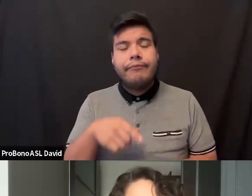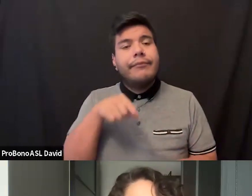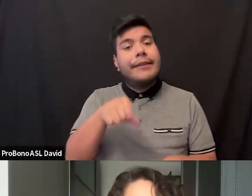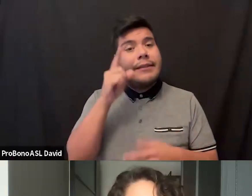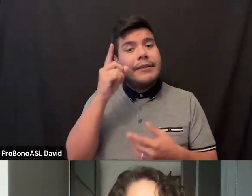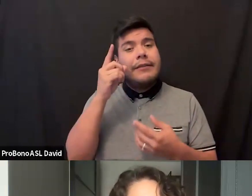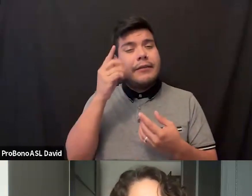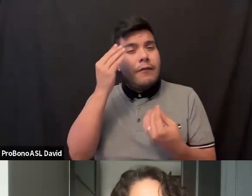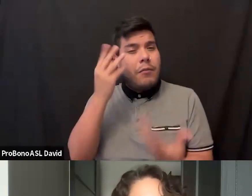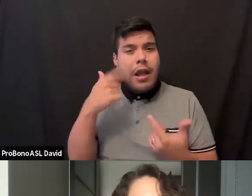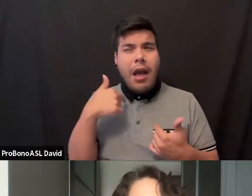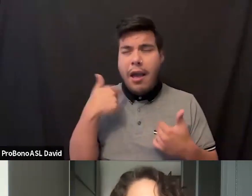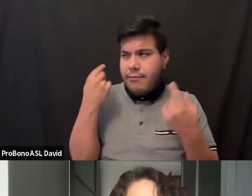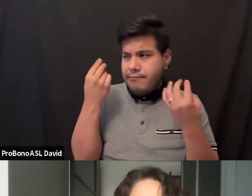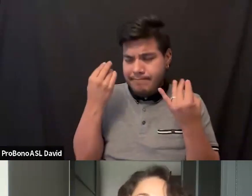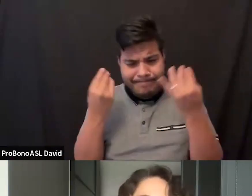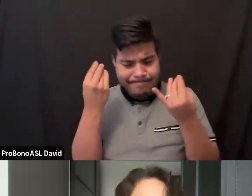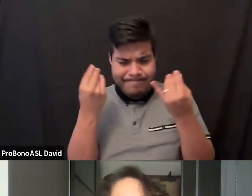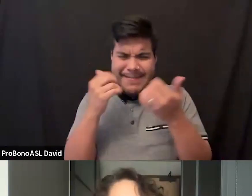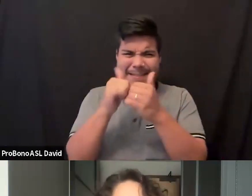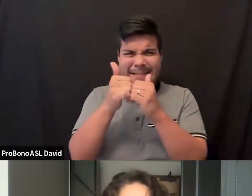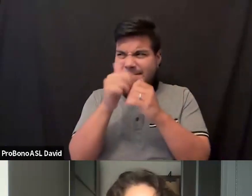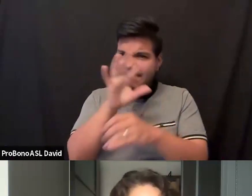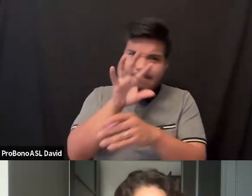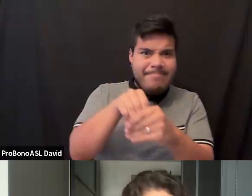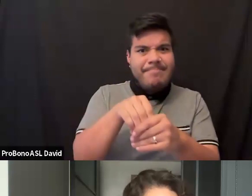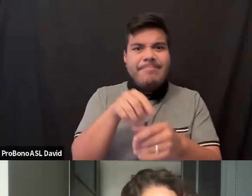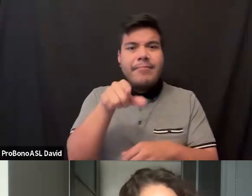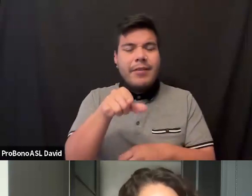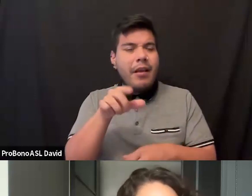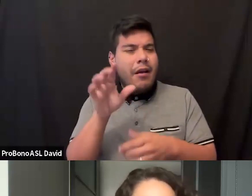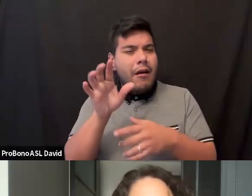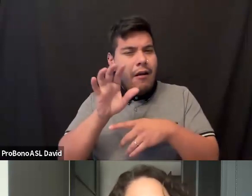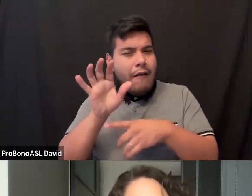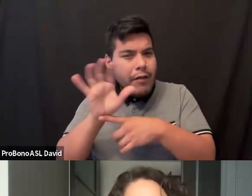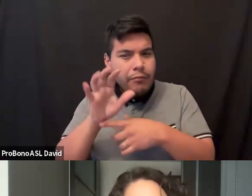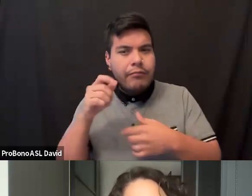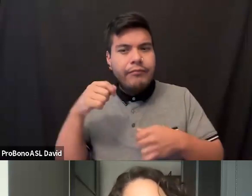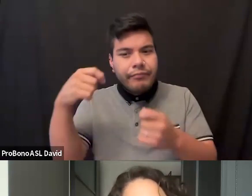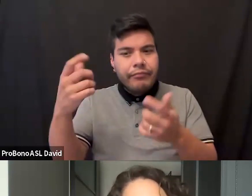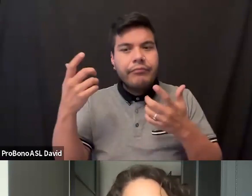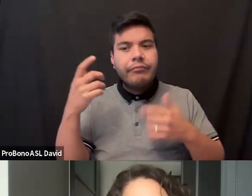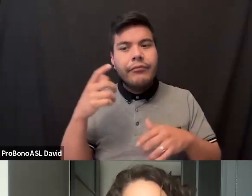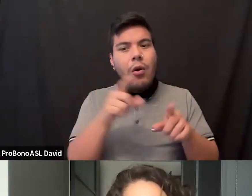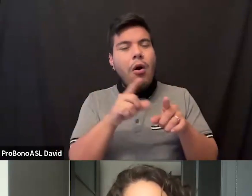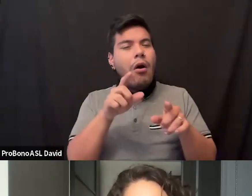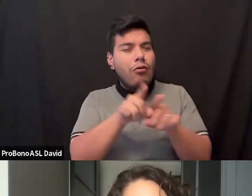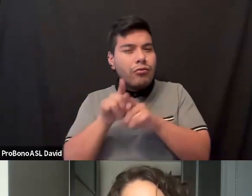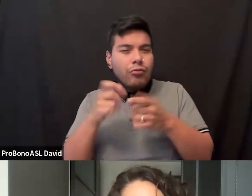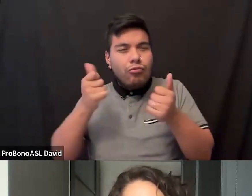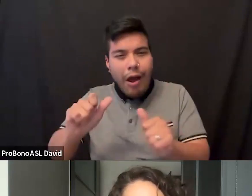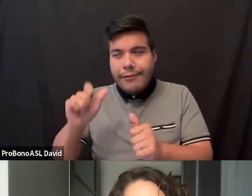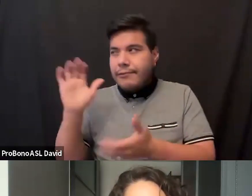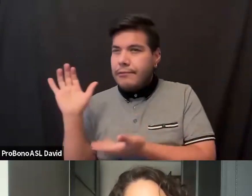thought about how to put that in the film without this explanation that I'm giving now, and also trying to translate the feelings that, as